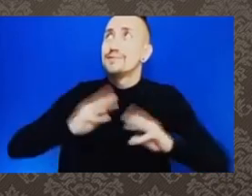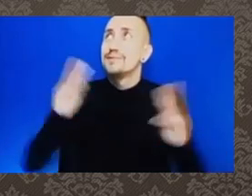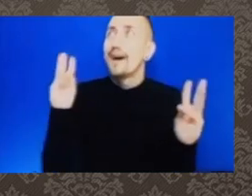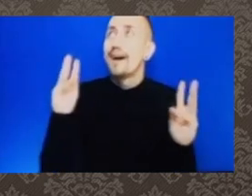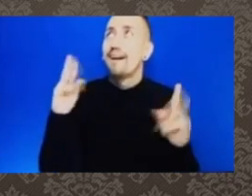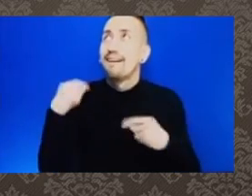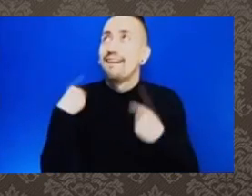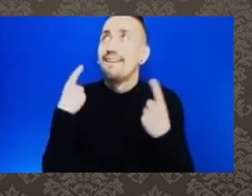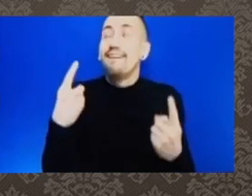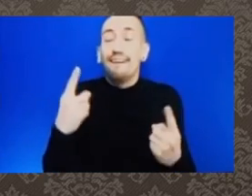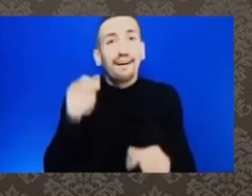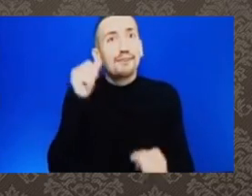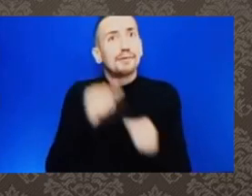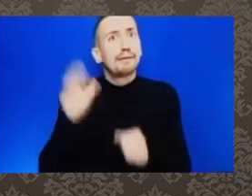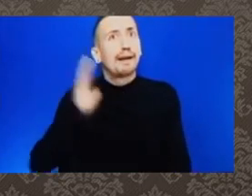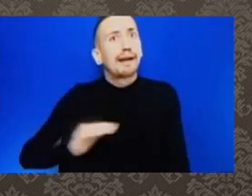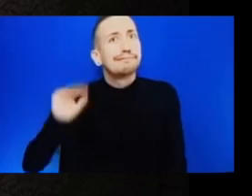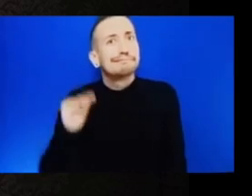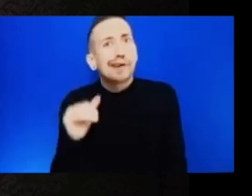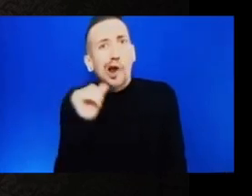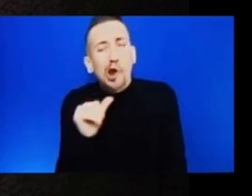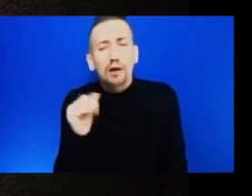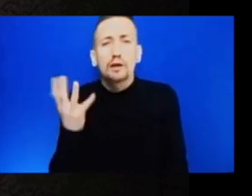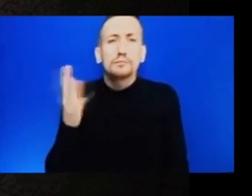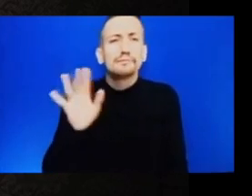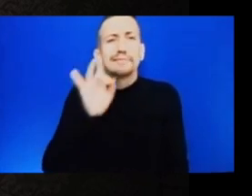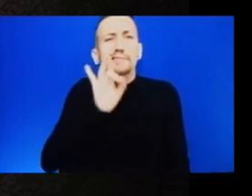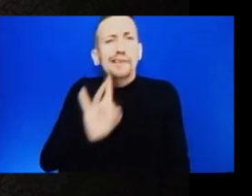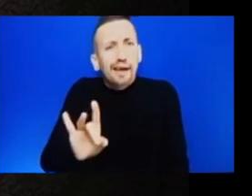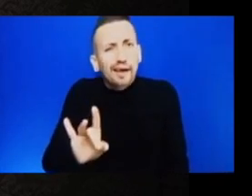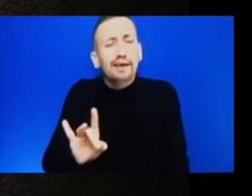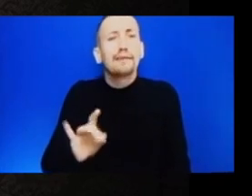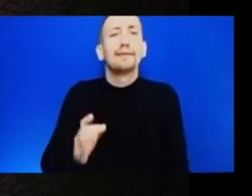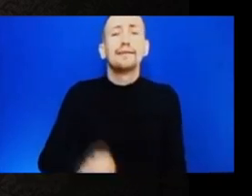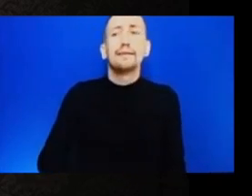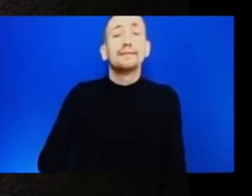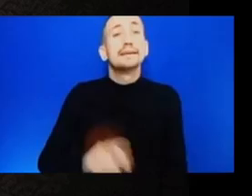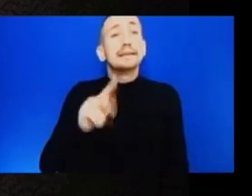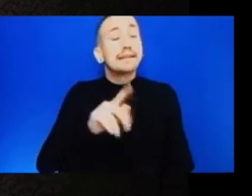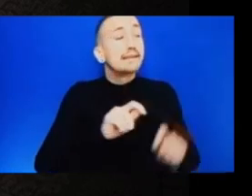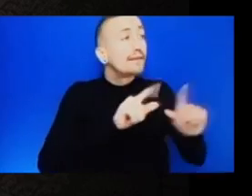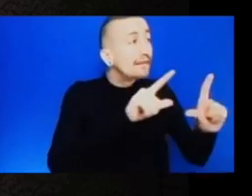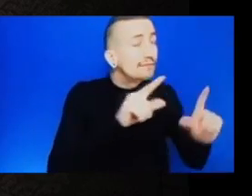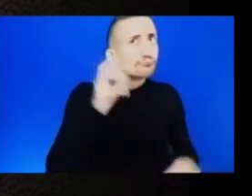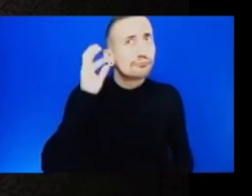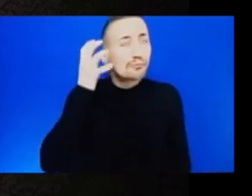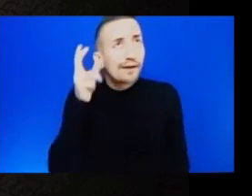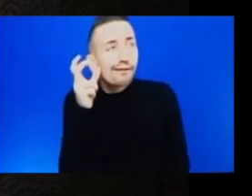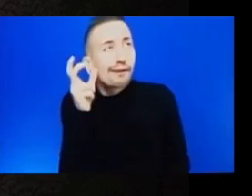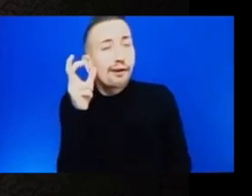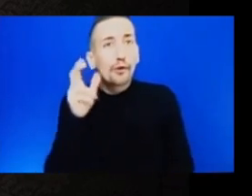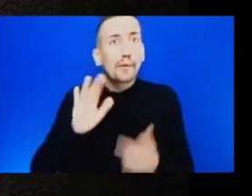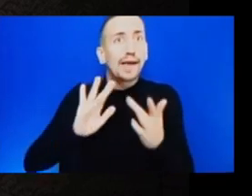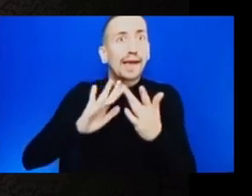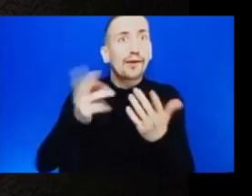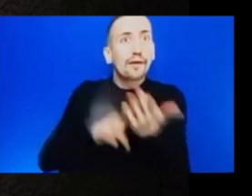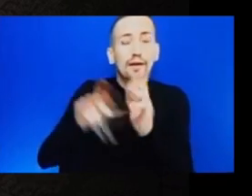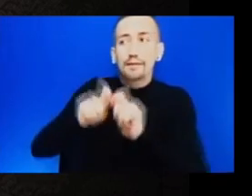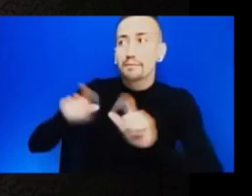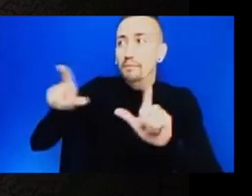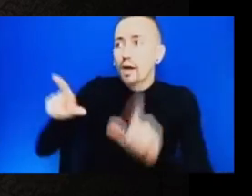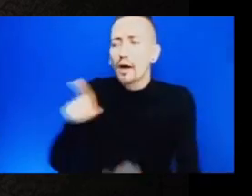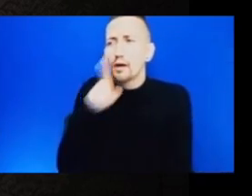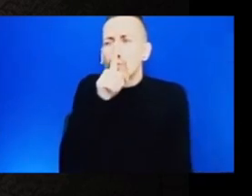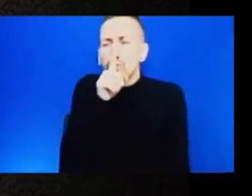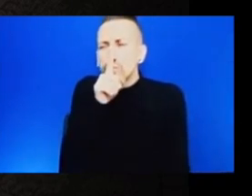wow, man, have I come a long way. I remember when I was just a little girl, say about 8, and I would turn on the TV, the